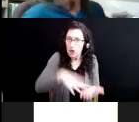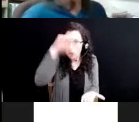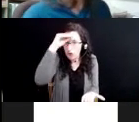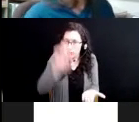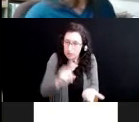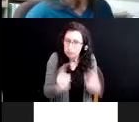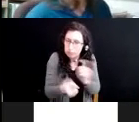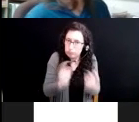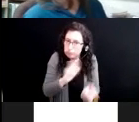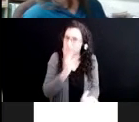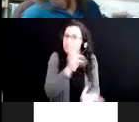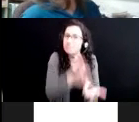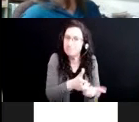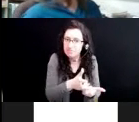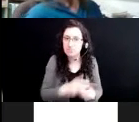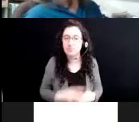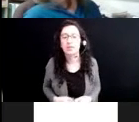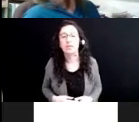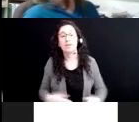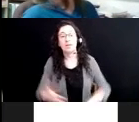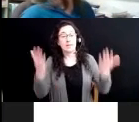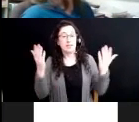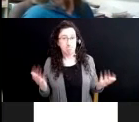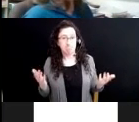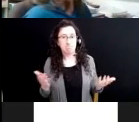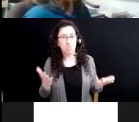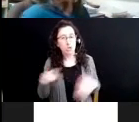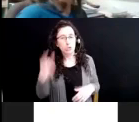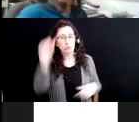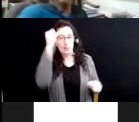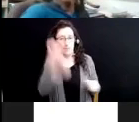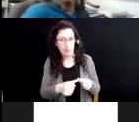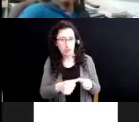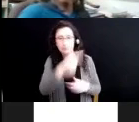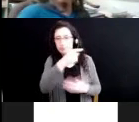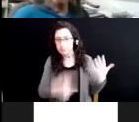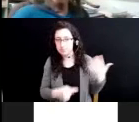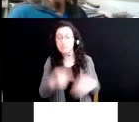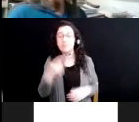Okay, so key takeaways. Habitat is important.